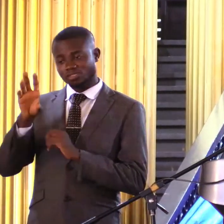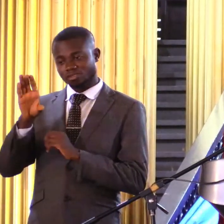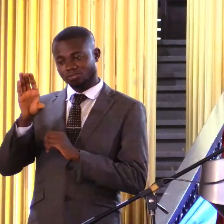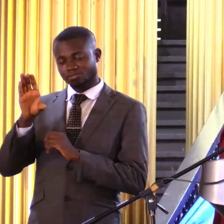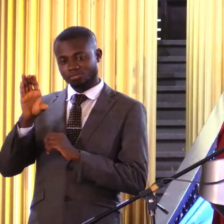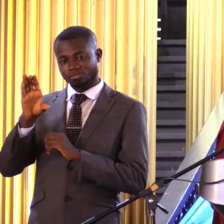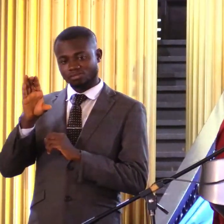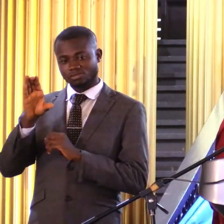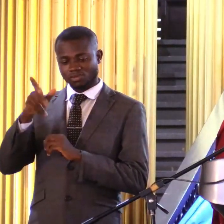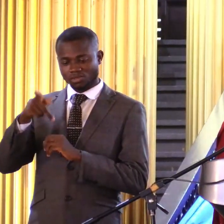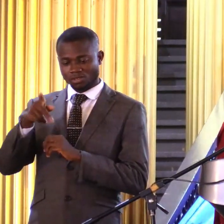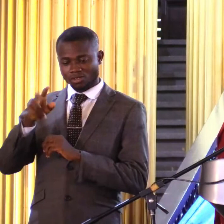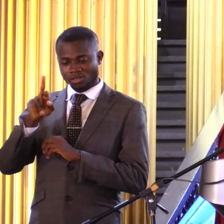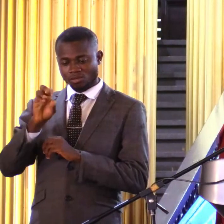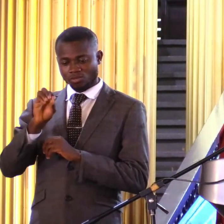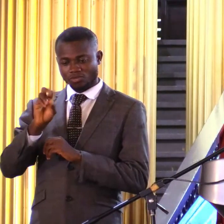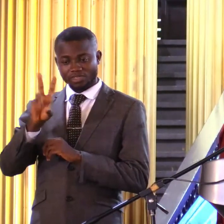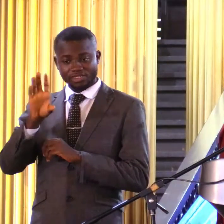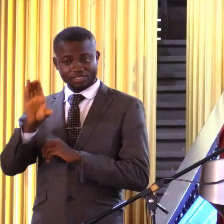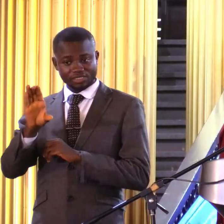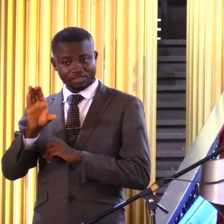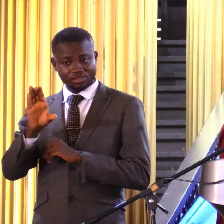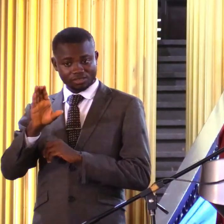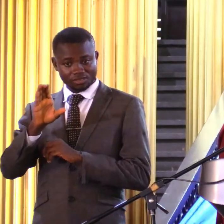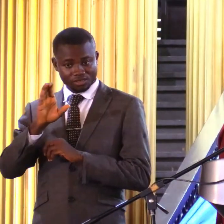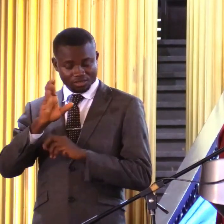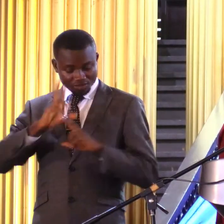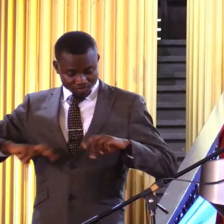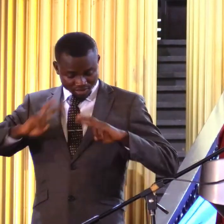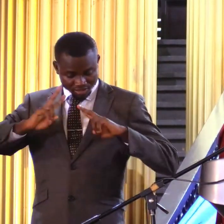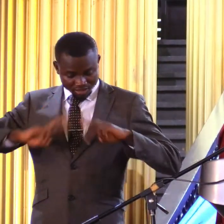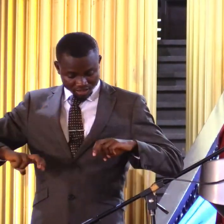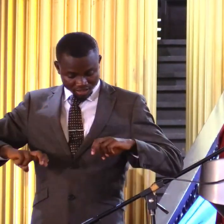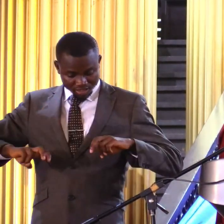the Prof. Vice-Chancellor, Research, Innovation and Development,